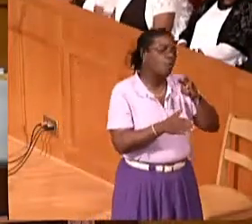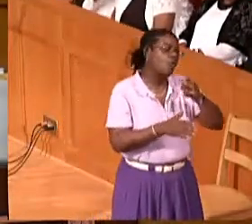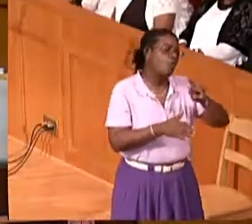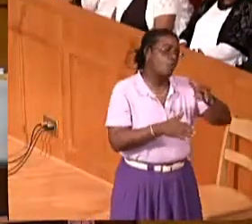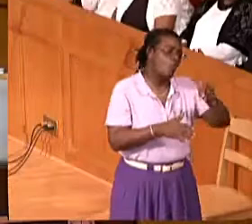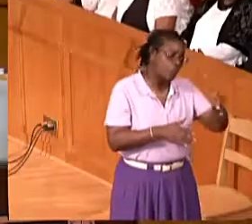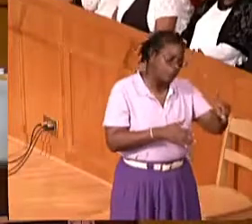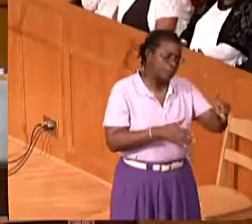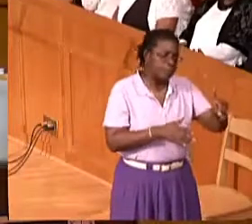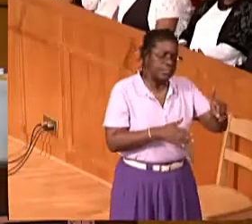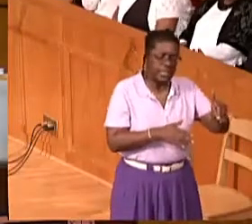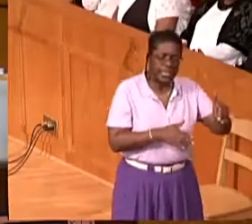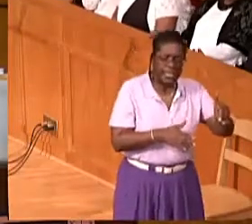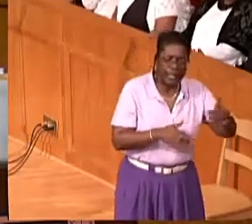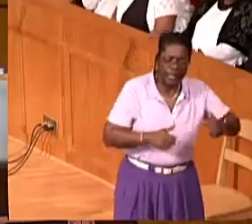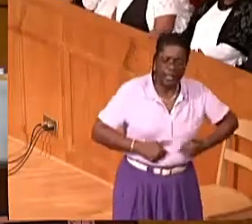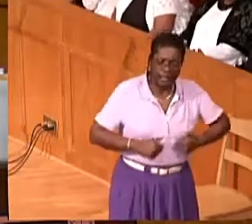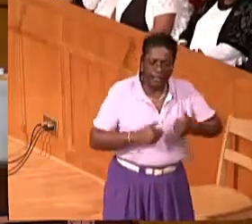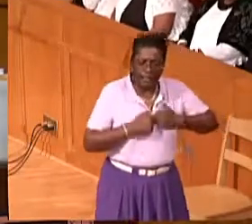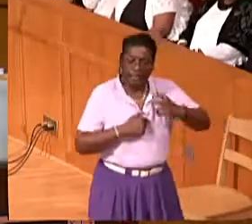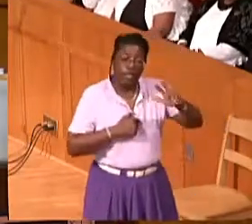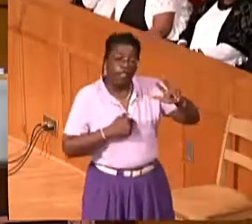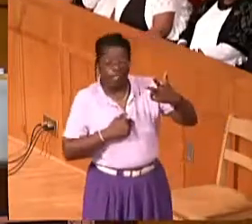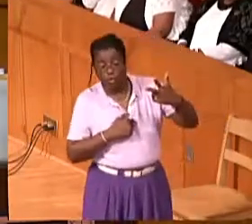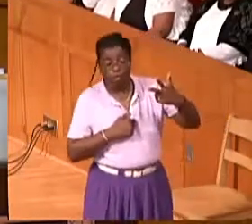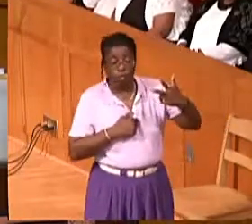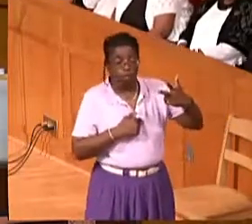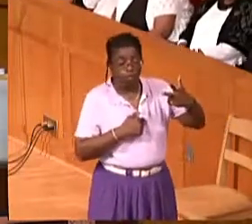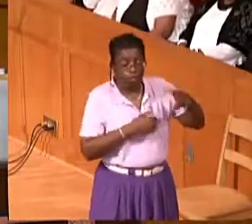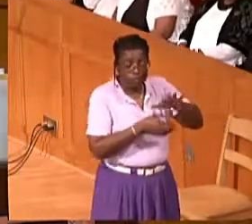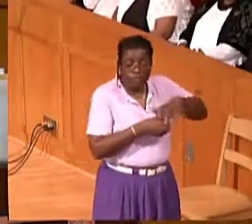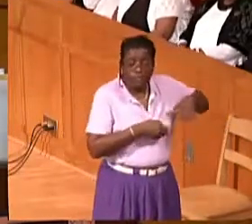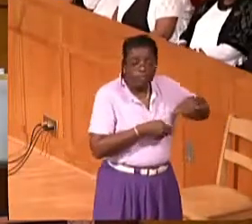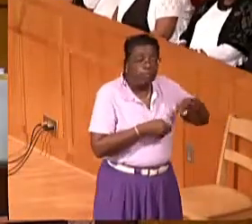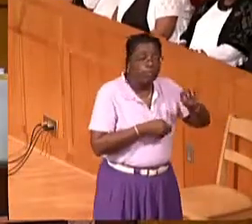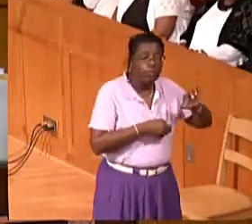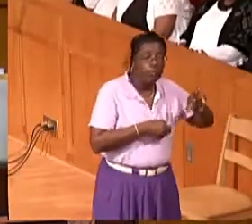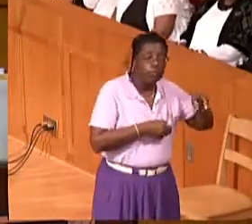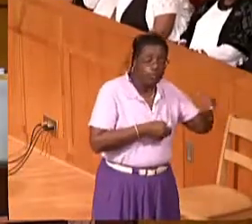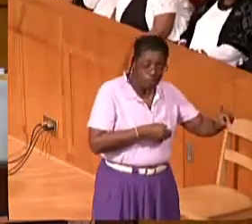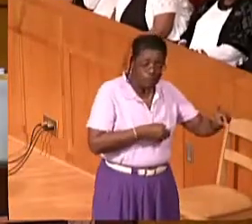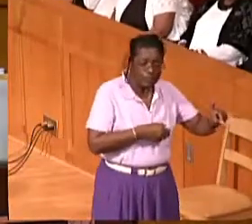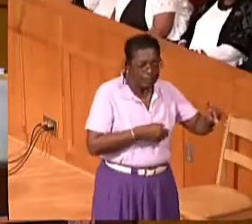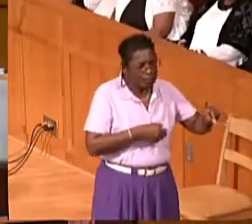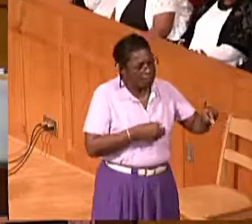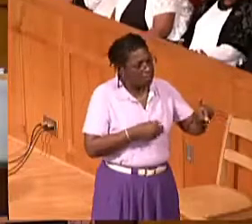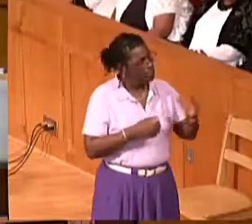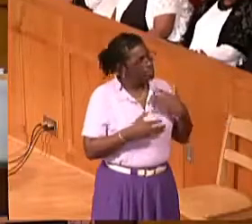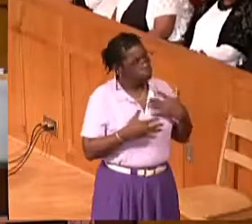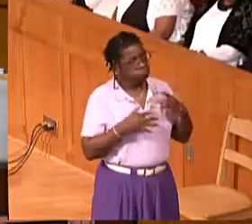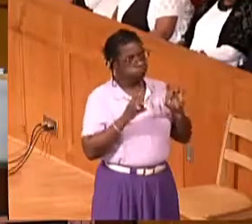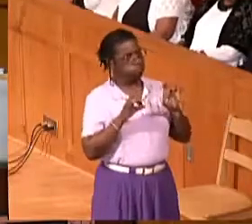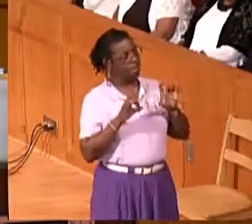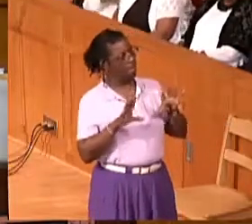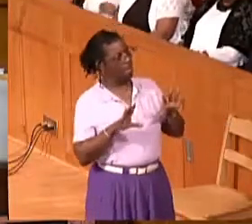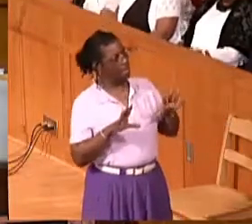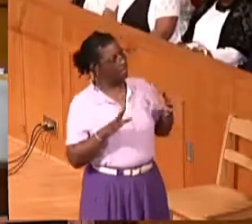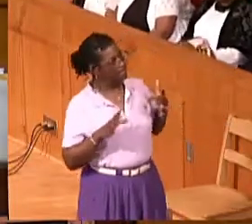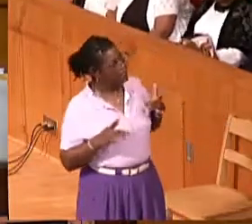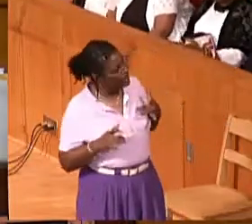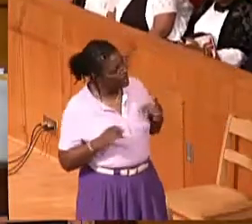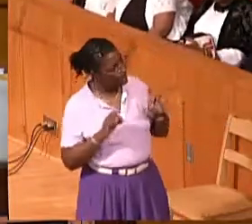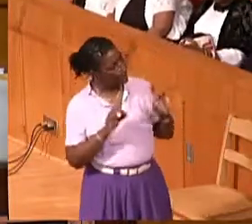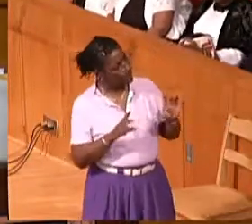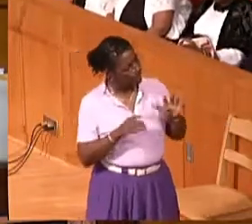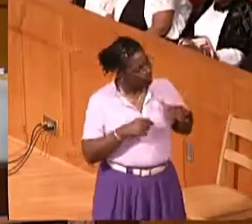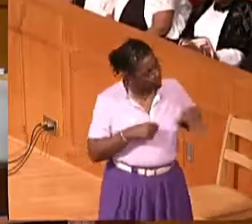ward, one of the toughest wards. I'm right up out of Third Ward, Texas. Do I have a witness